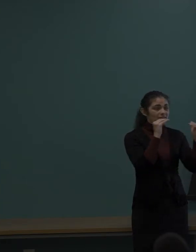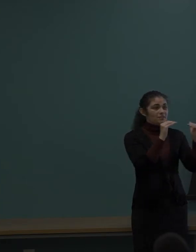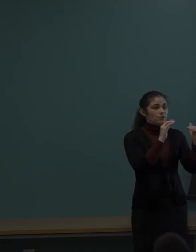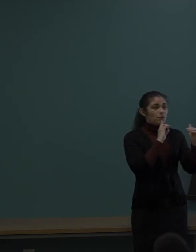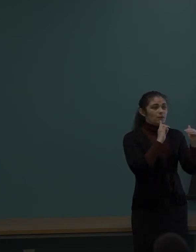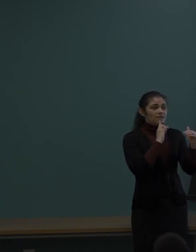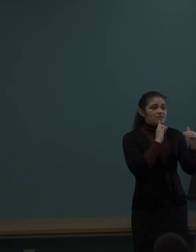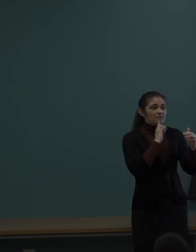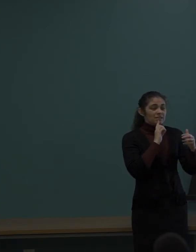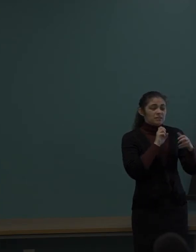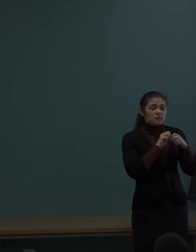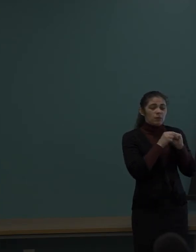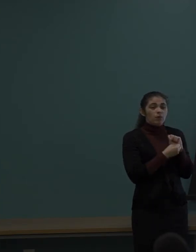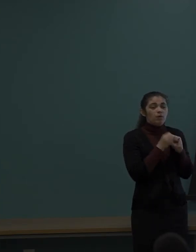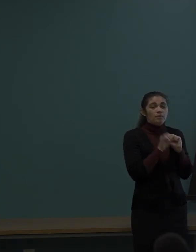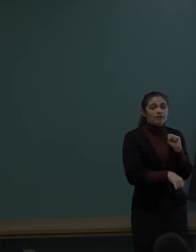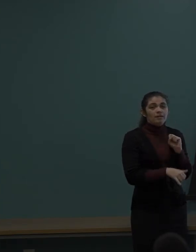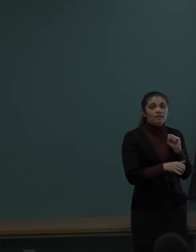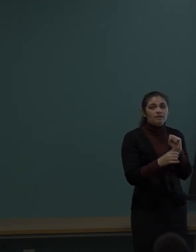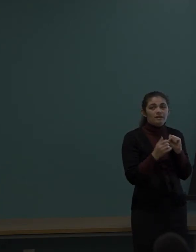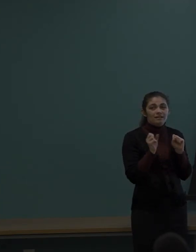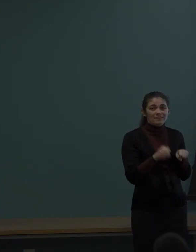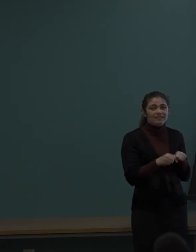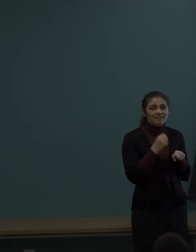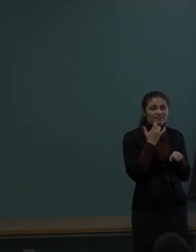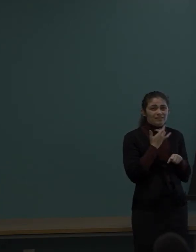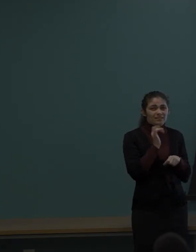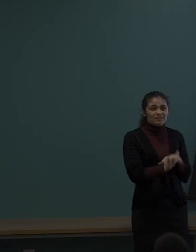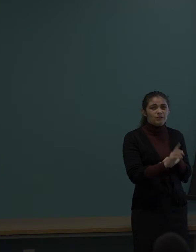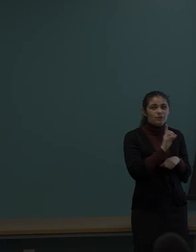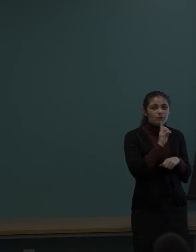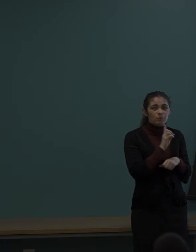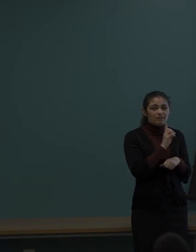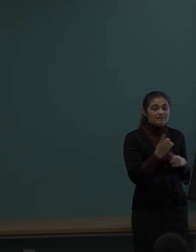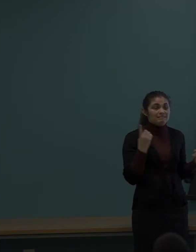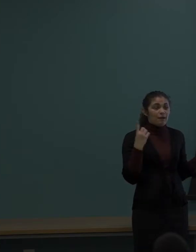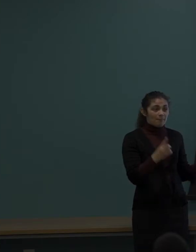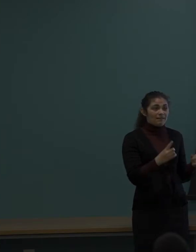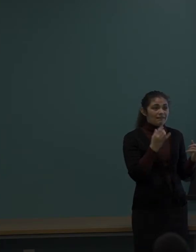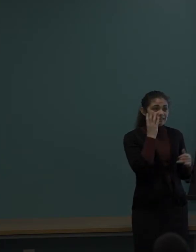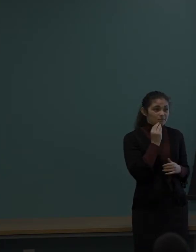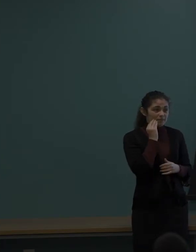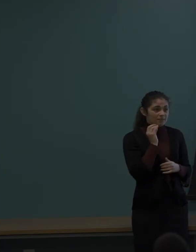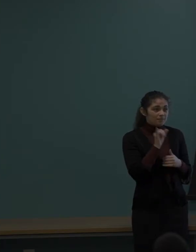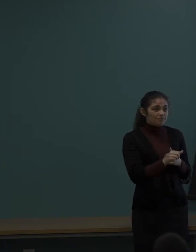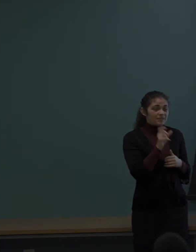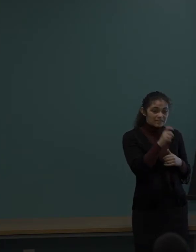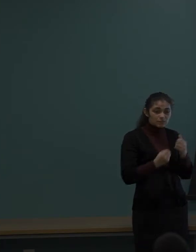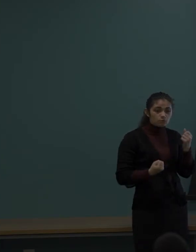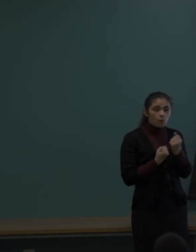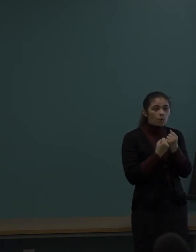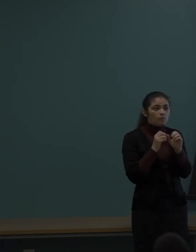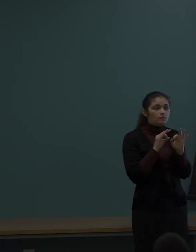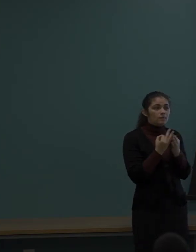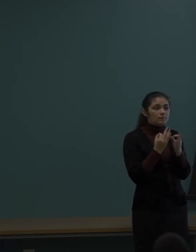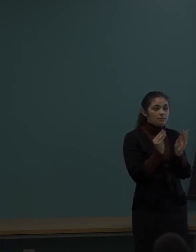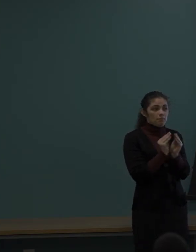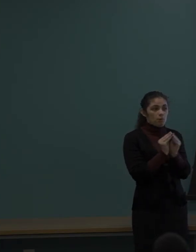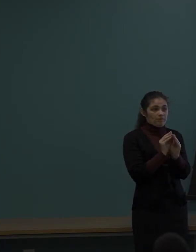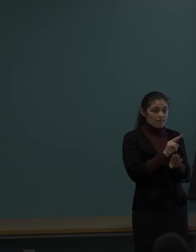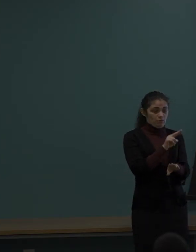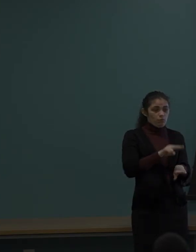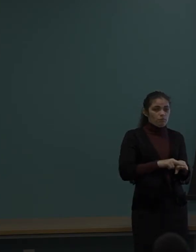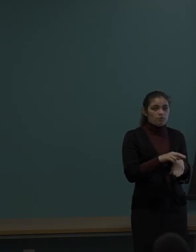that's very difficult, and we could all sort of imagine it, but I want you to know it's actually happening, and so we need to support those families even more than